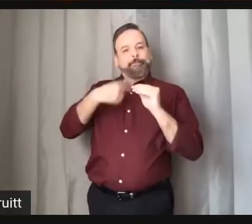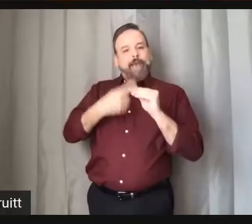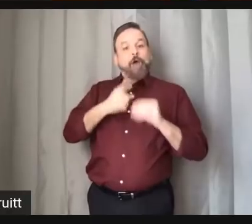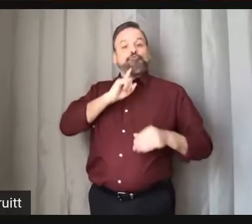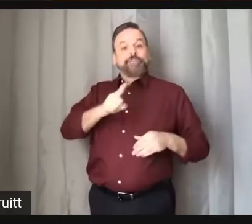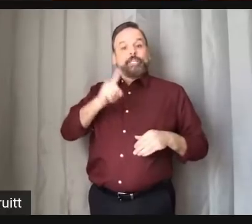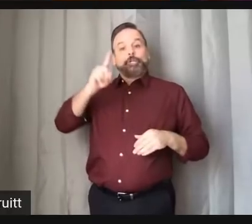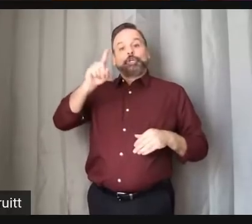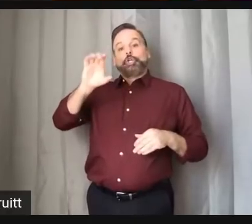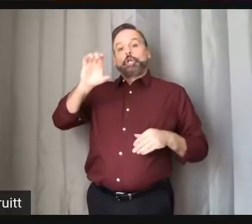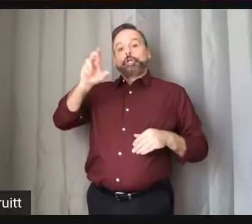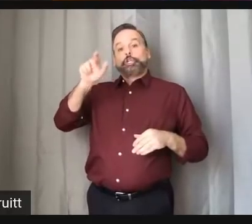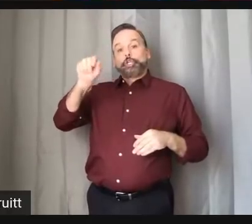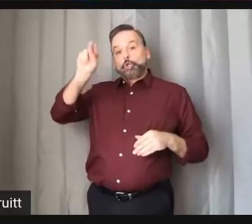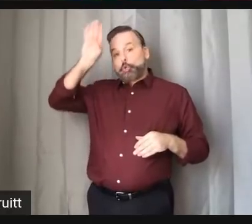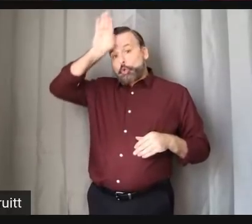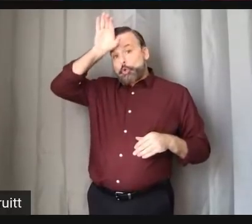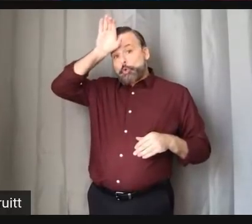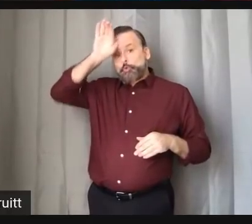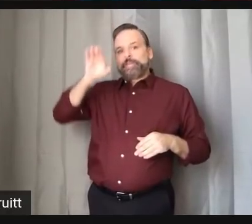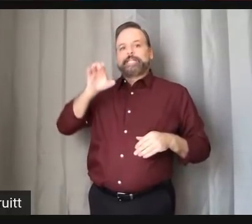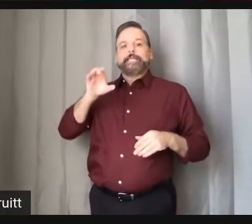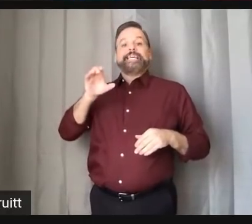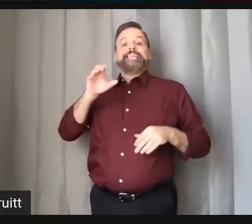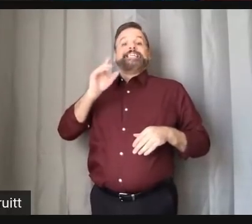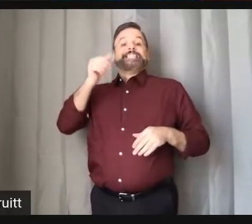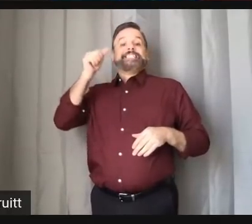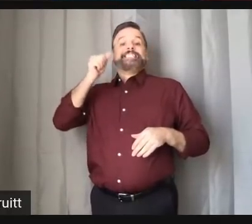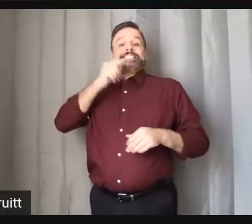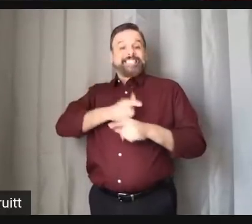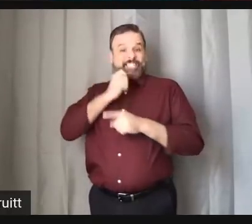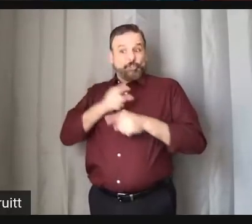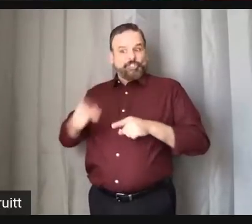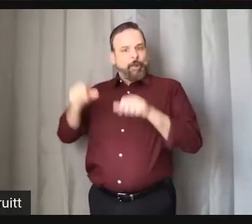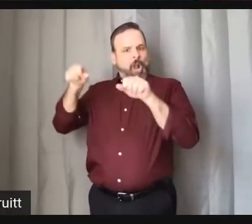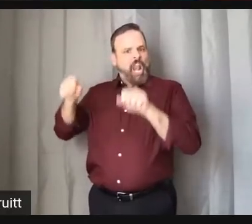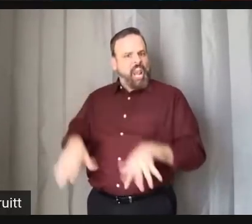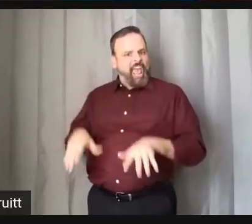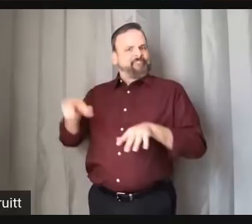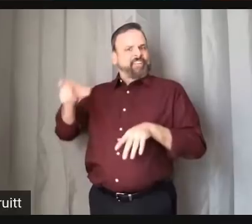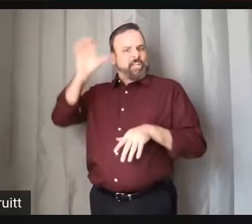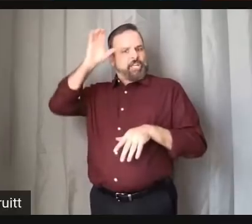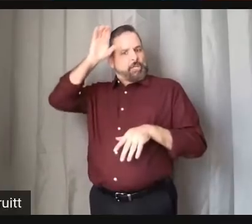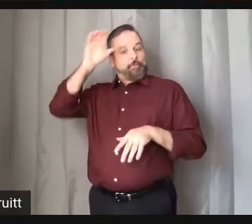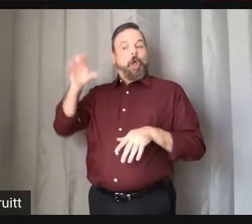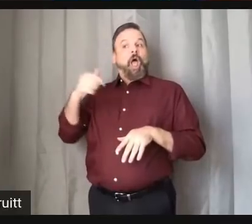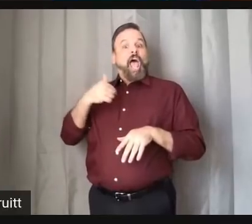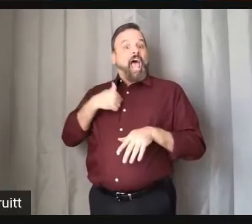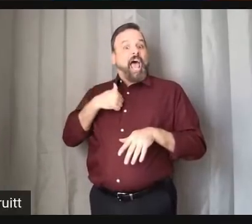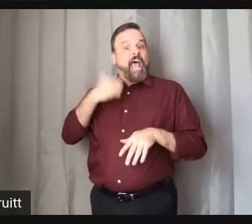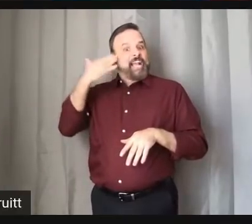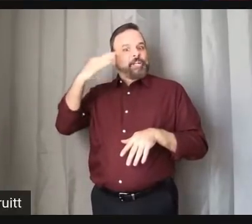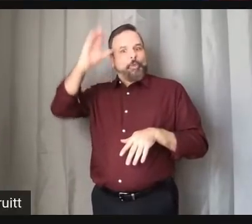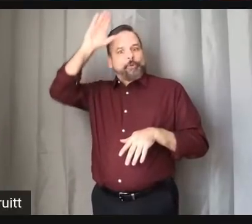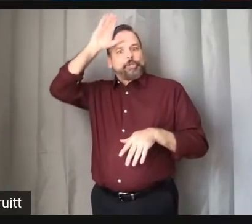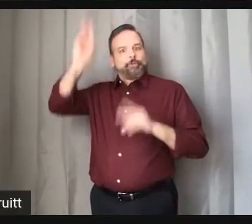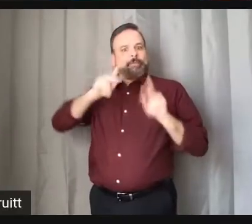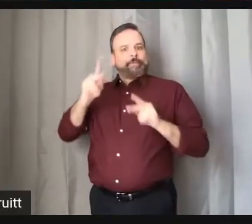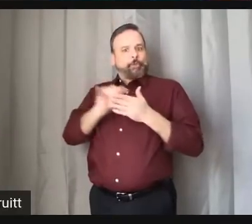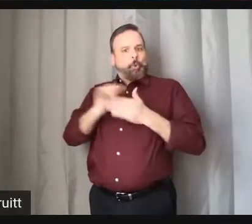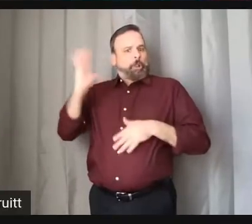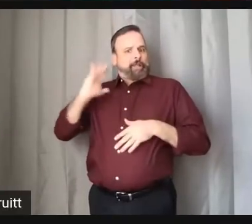the 1860s. And I was like, whoa. Like it hadn't occurred to me that there were Cubans in New York back then, but of course there